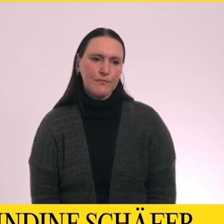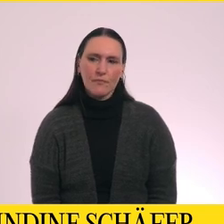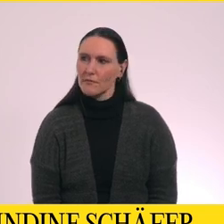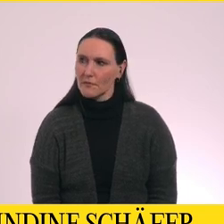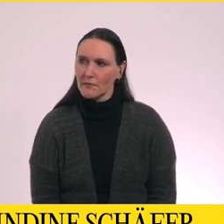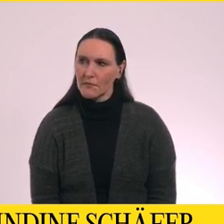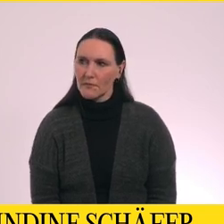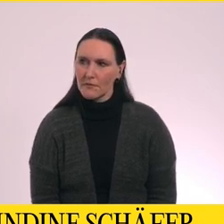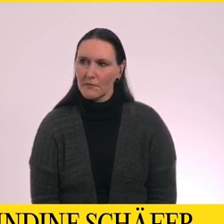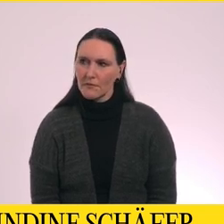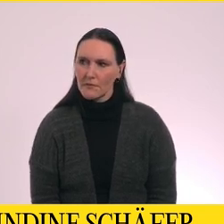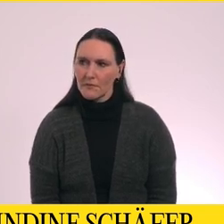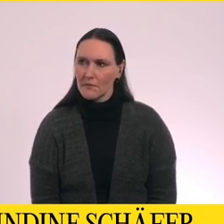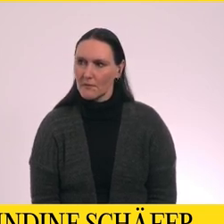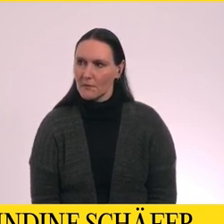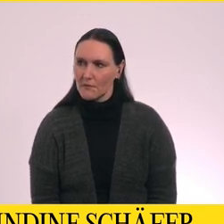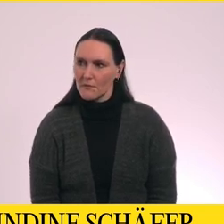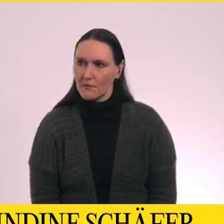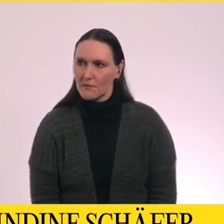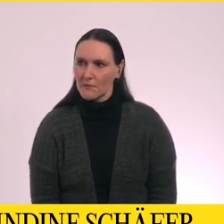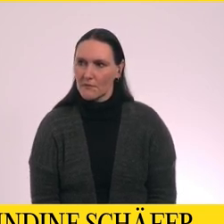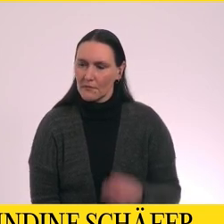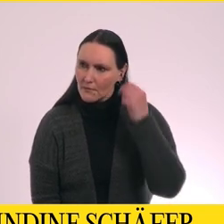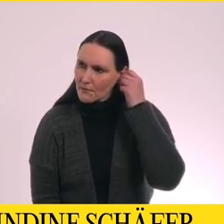themselves in this vulnerable situation that they're in.